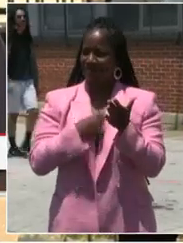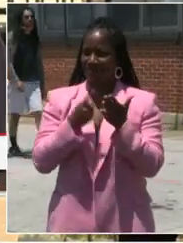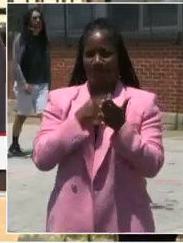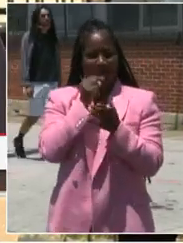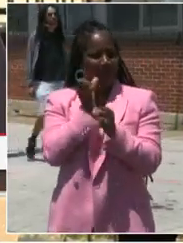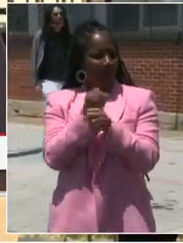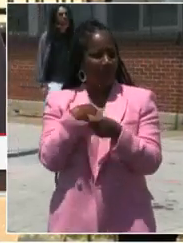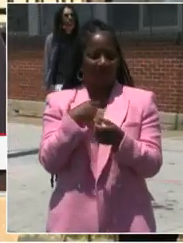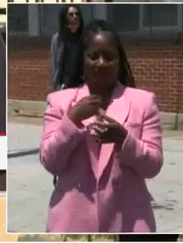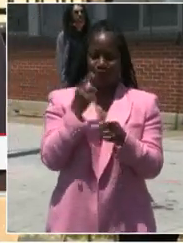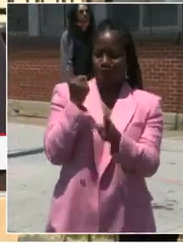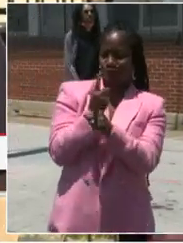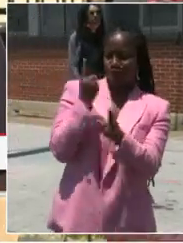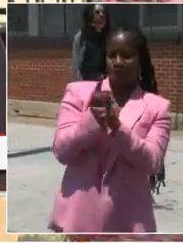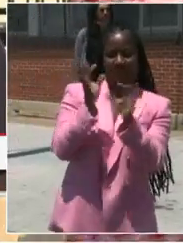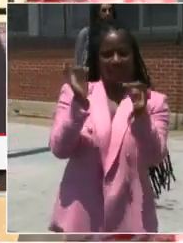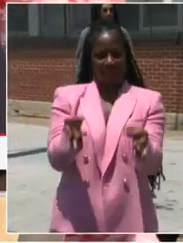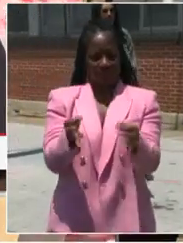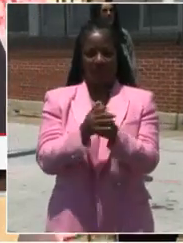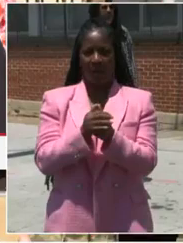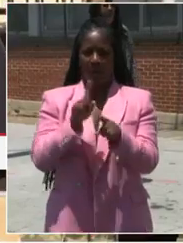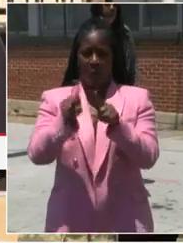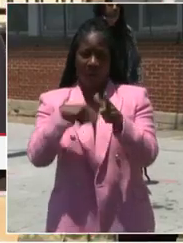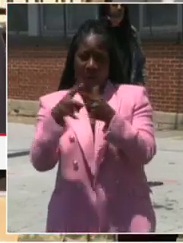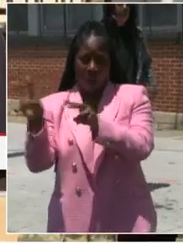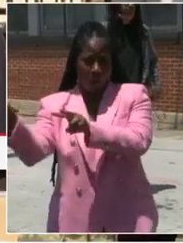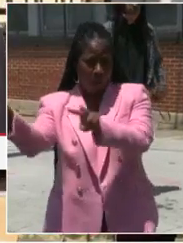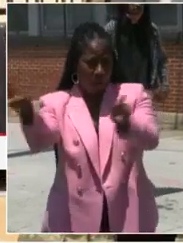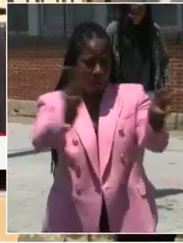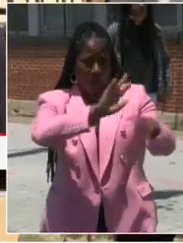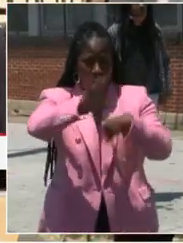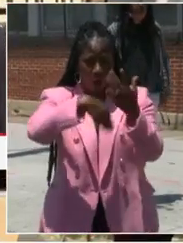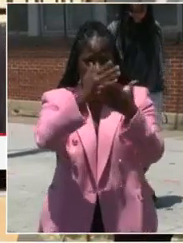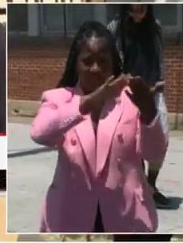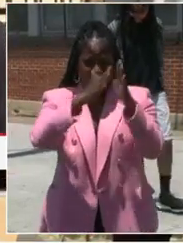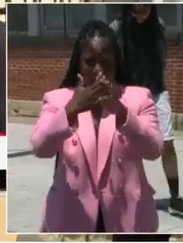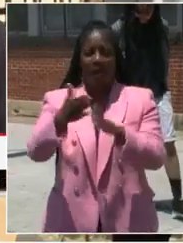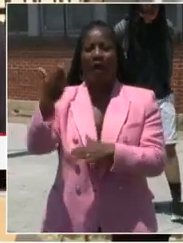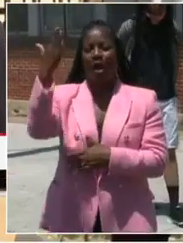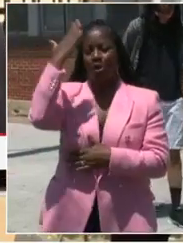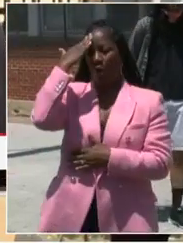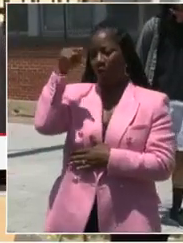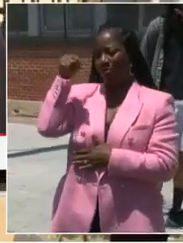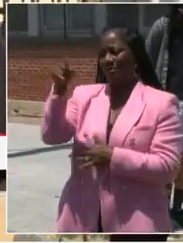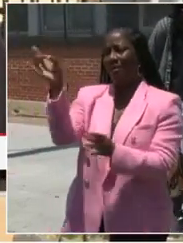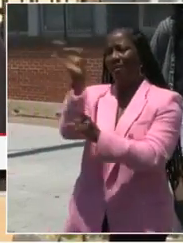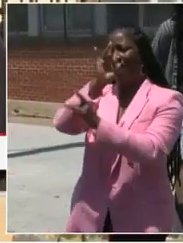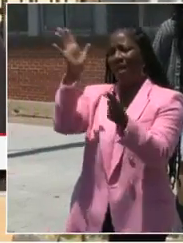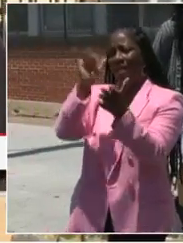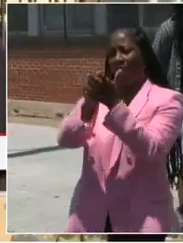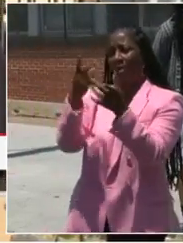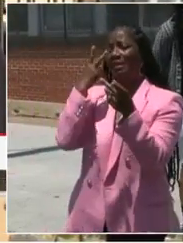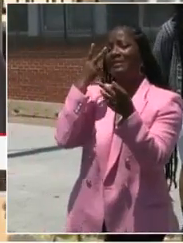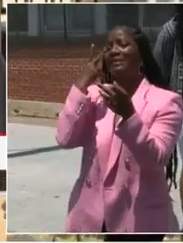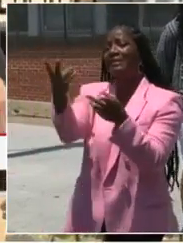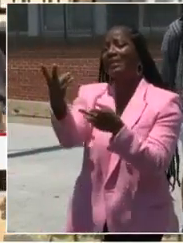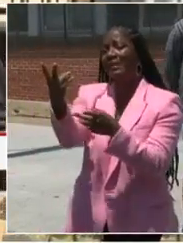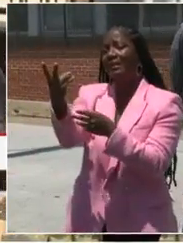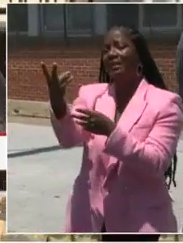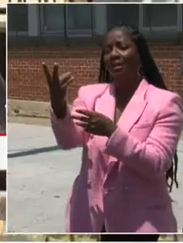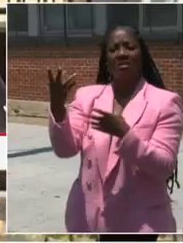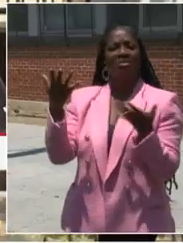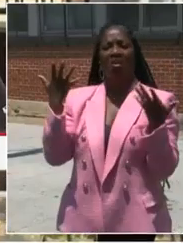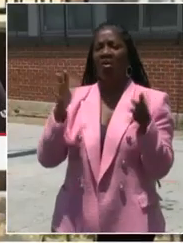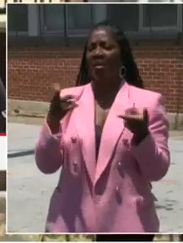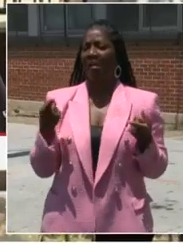around the city, one thing I know for sure is that the violence that we see on the outside has